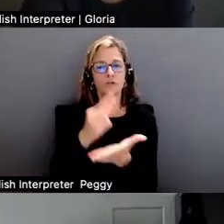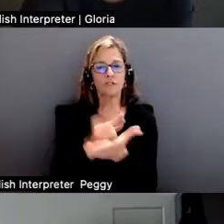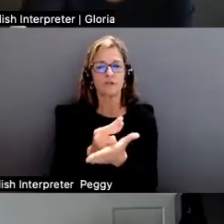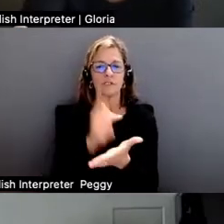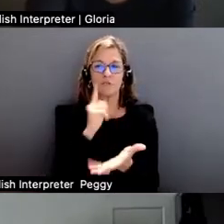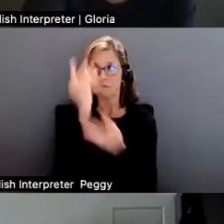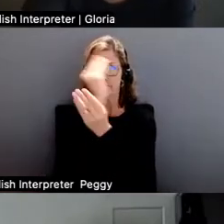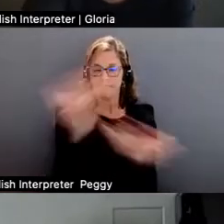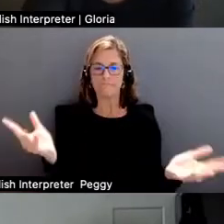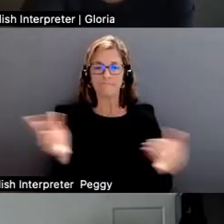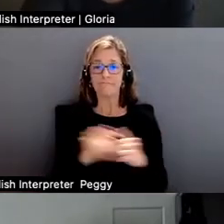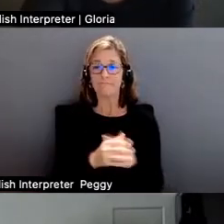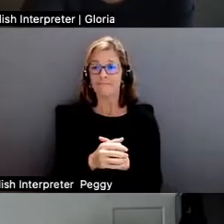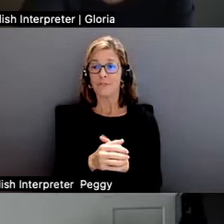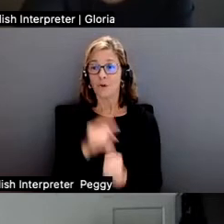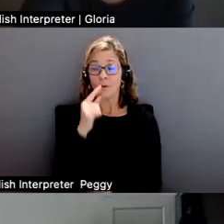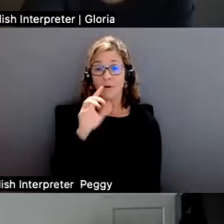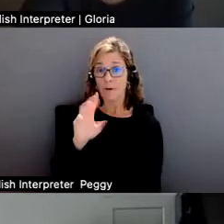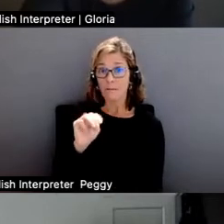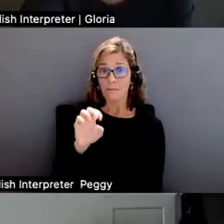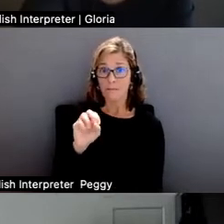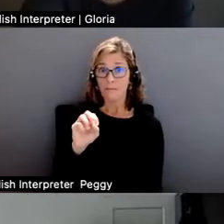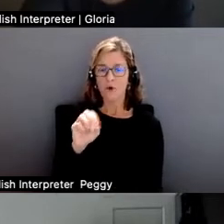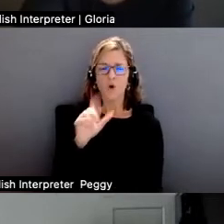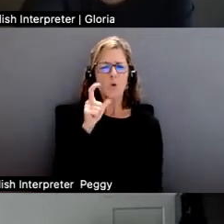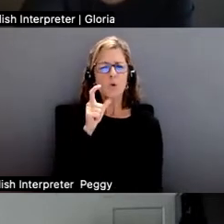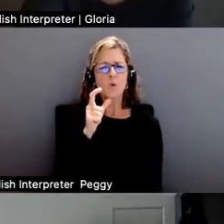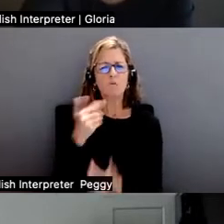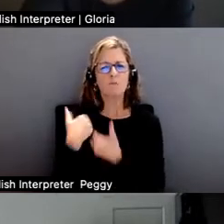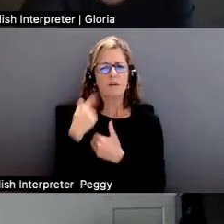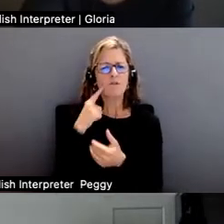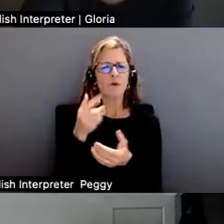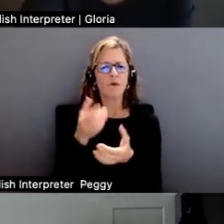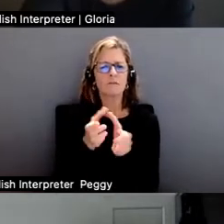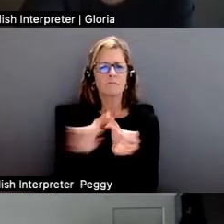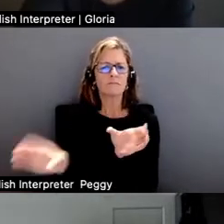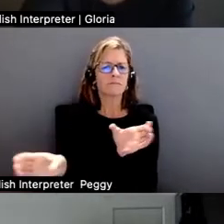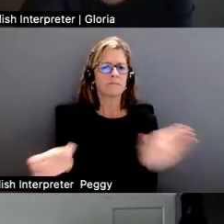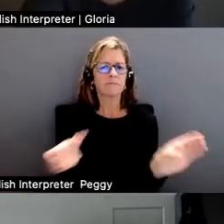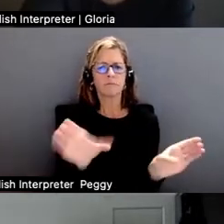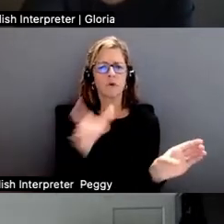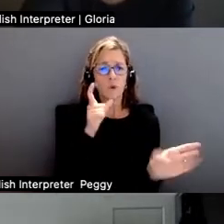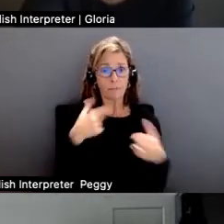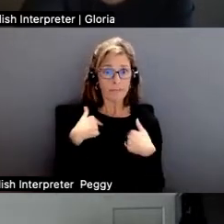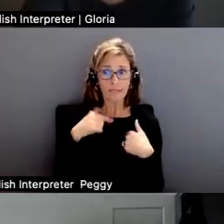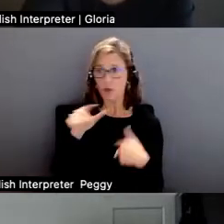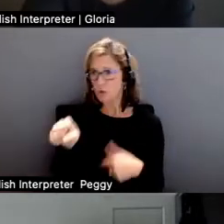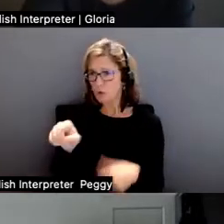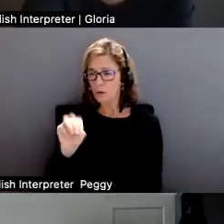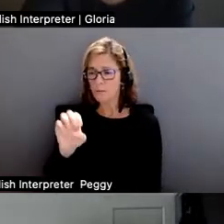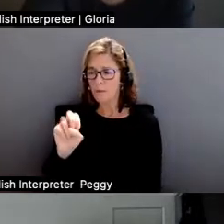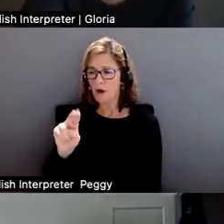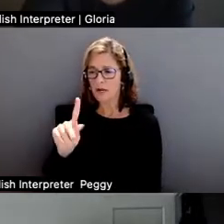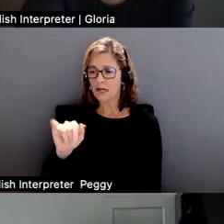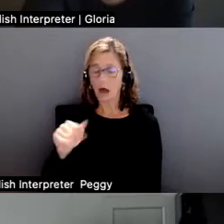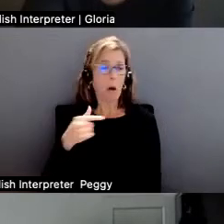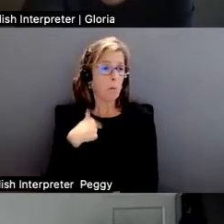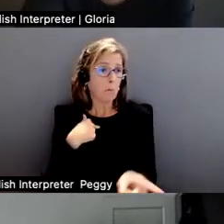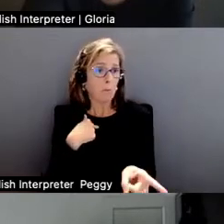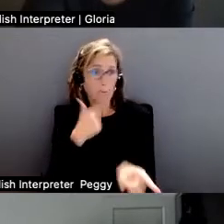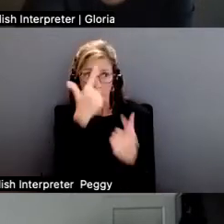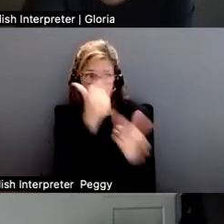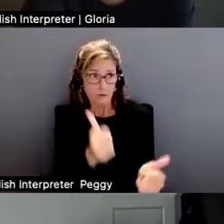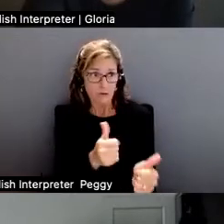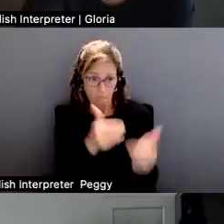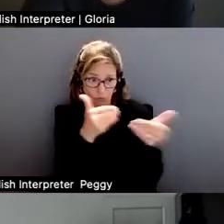Okay. So Monica, do you want me to make the breakout rooms, or are you making the breakout rooms, or sorry? If you want to go ahead, absolutely,